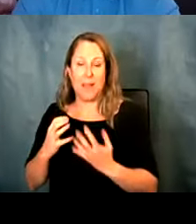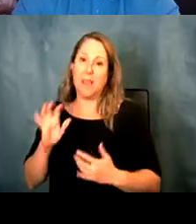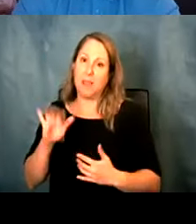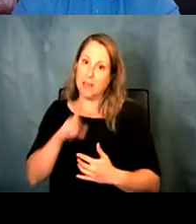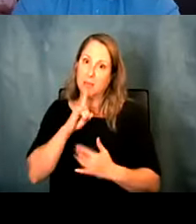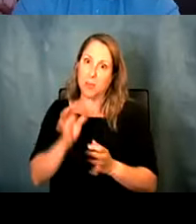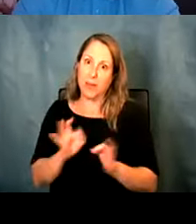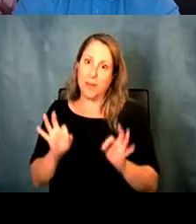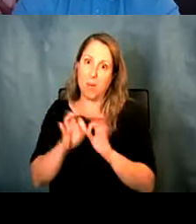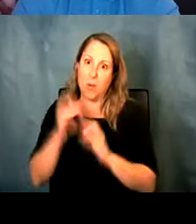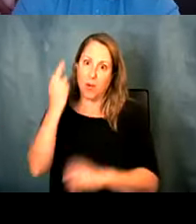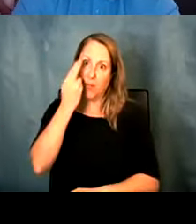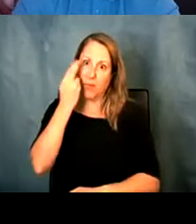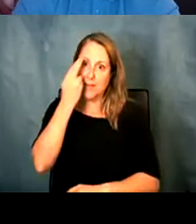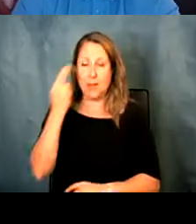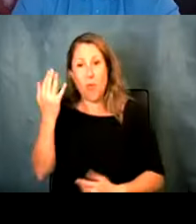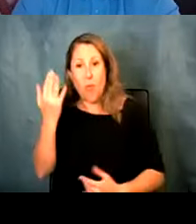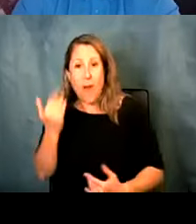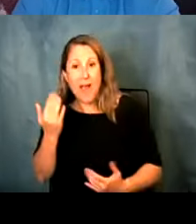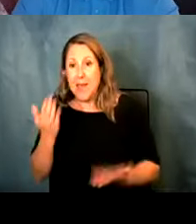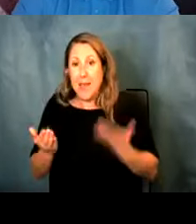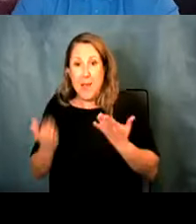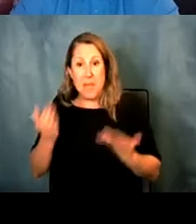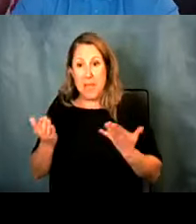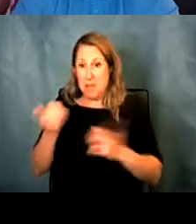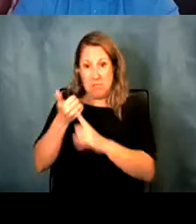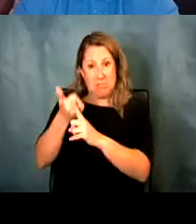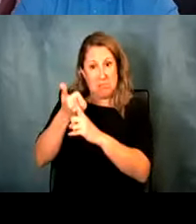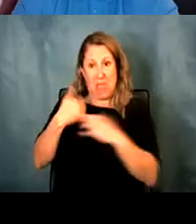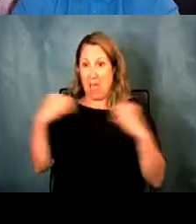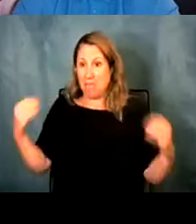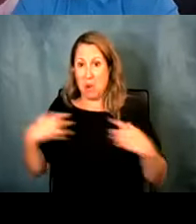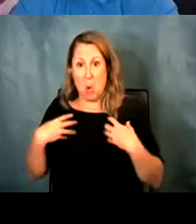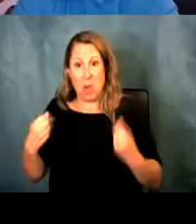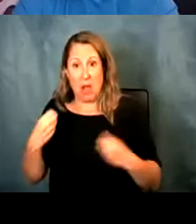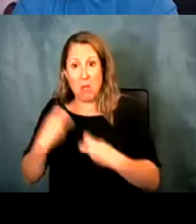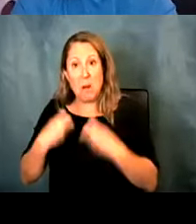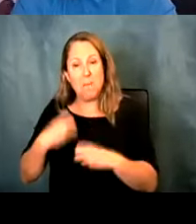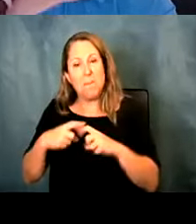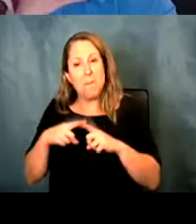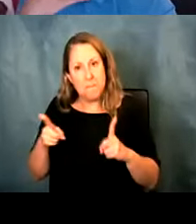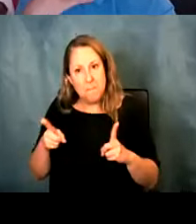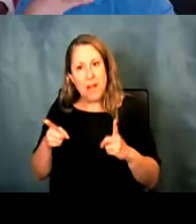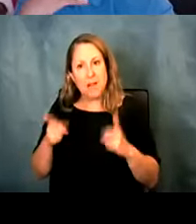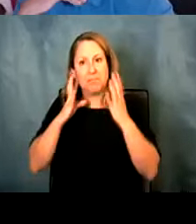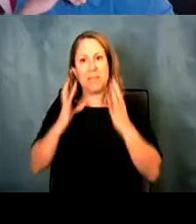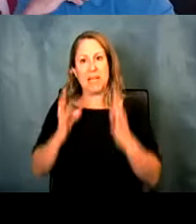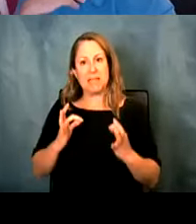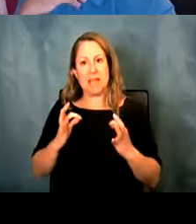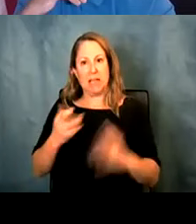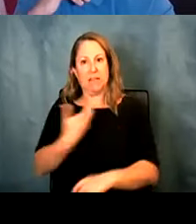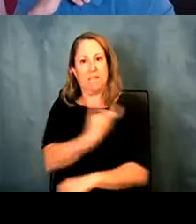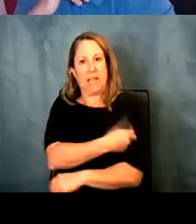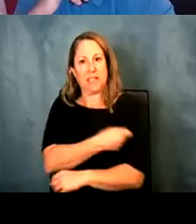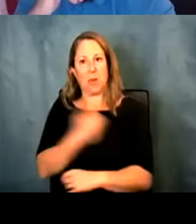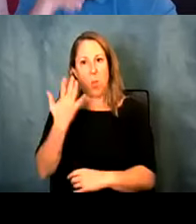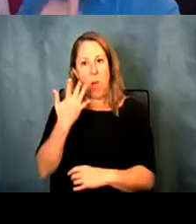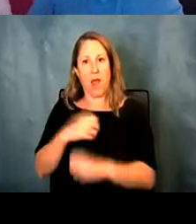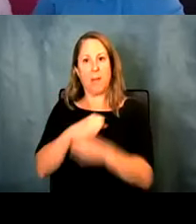reason why someone who may not even have health problems may choose to get vaccinated for the protection of others and their family and their loved